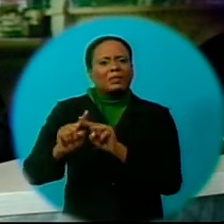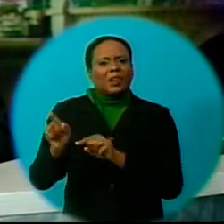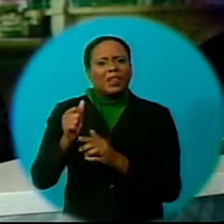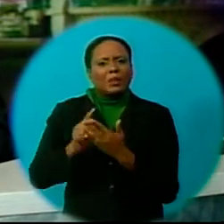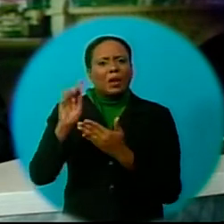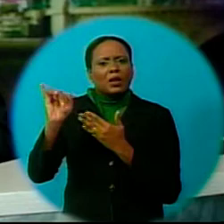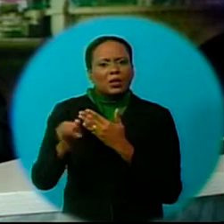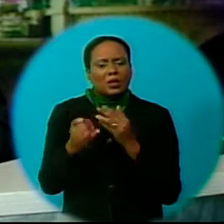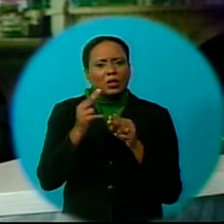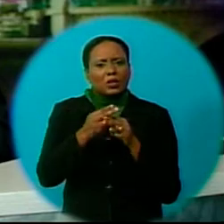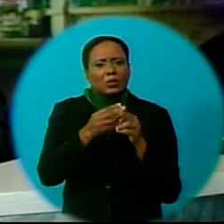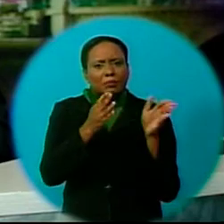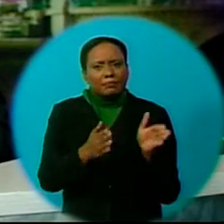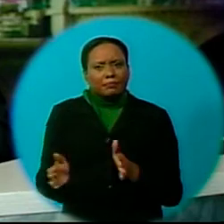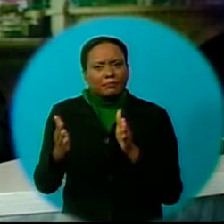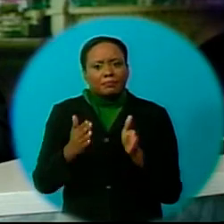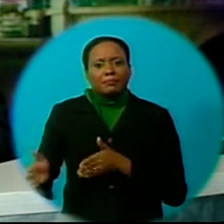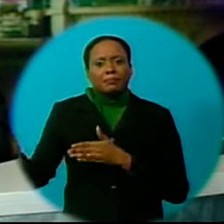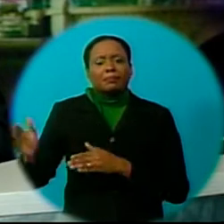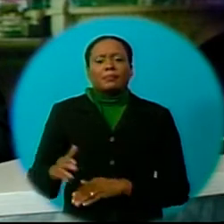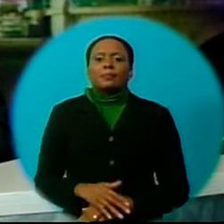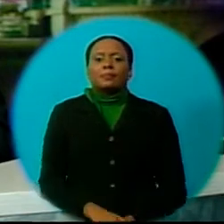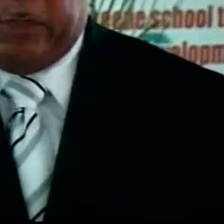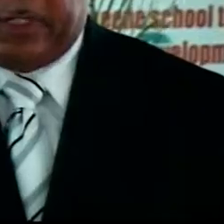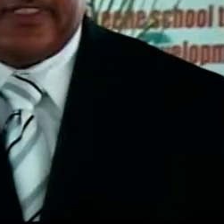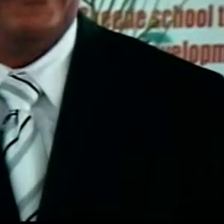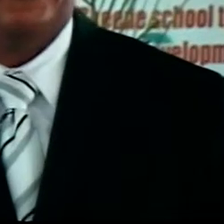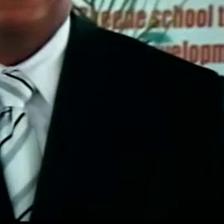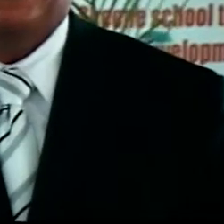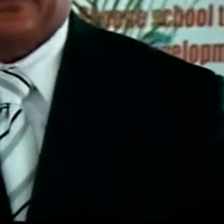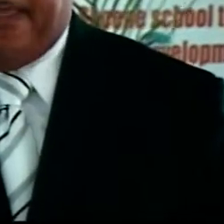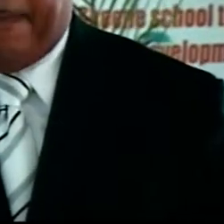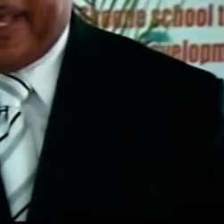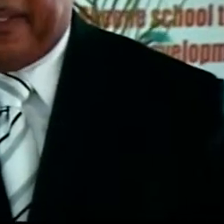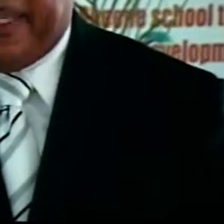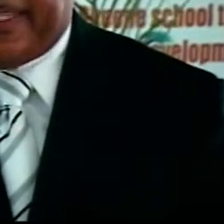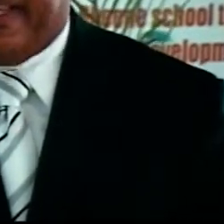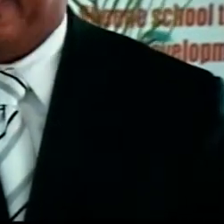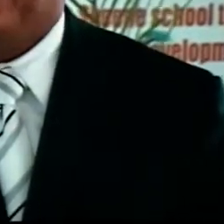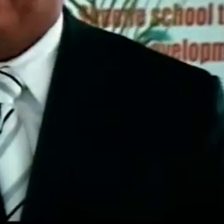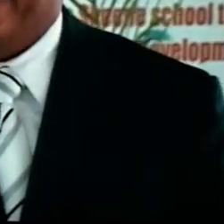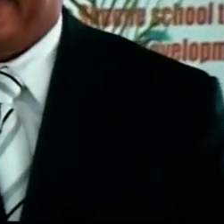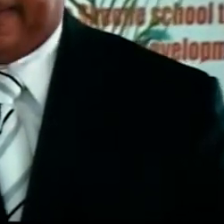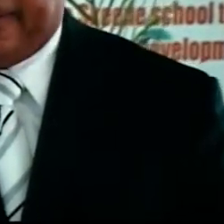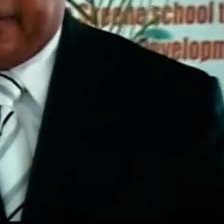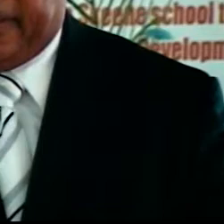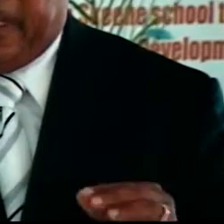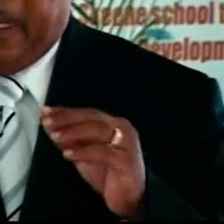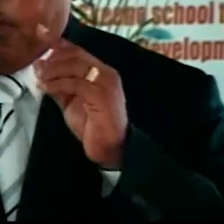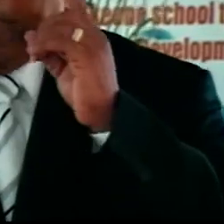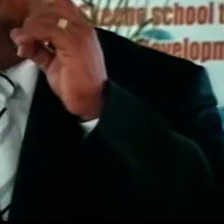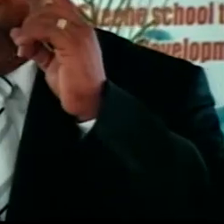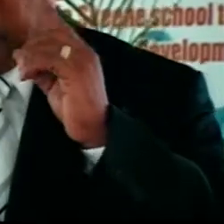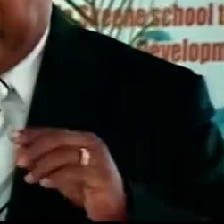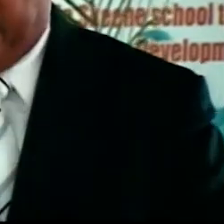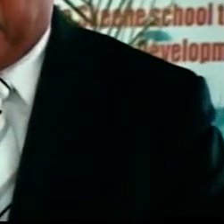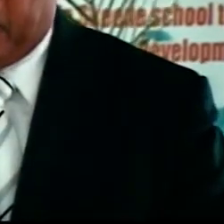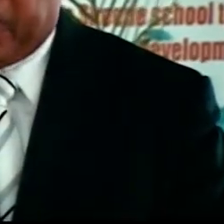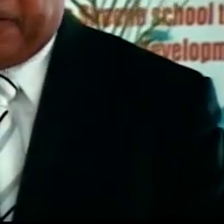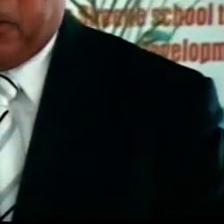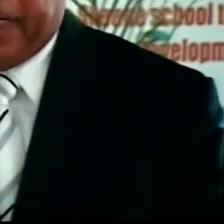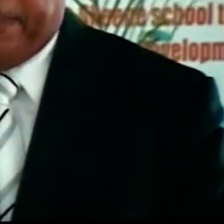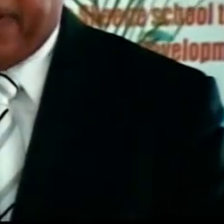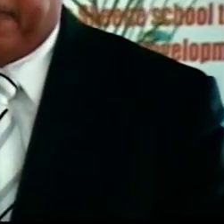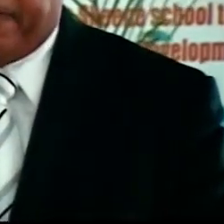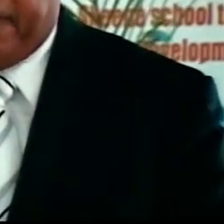that are now in the preparatory stage. These include the Bell Desalination Plant, which will treat a